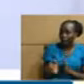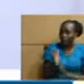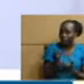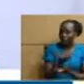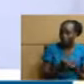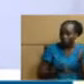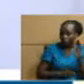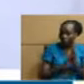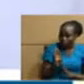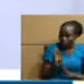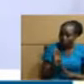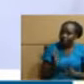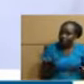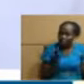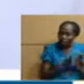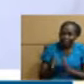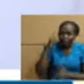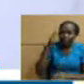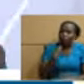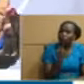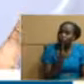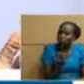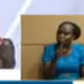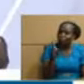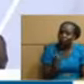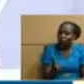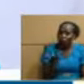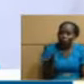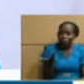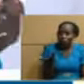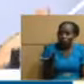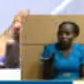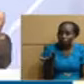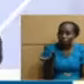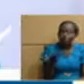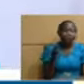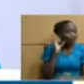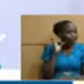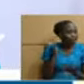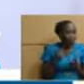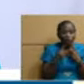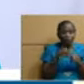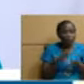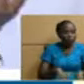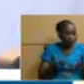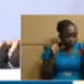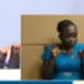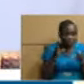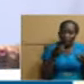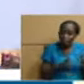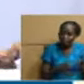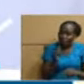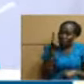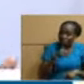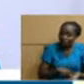Development. Who are you planning for and what are you planning for? I've heard you talk about floods. Is it happening for the